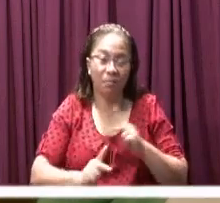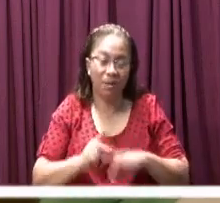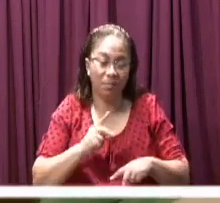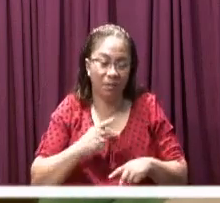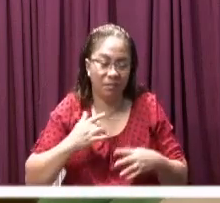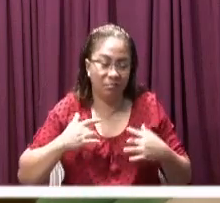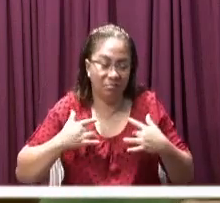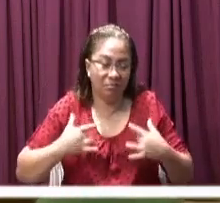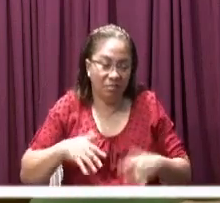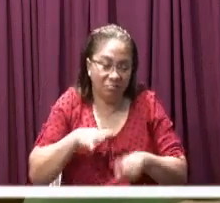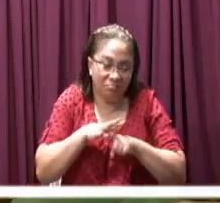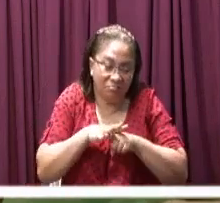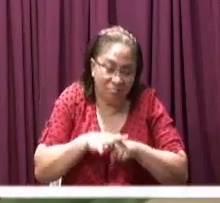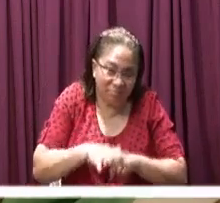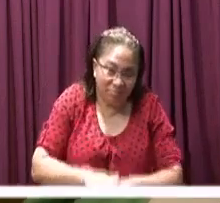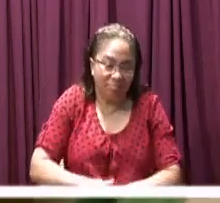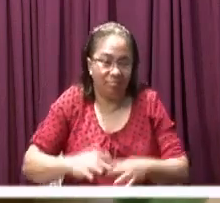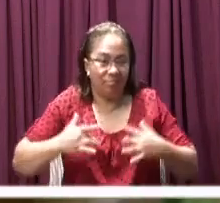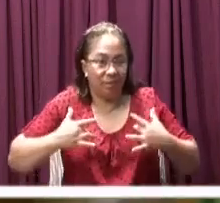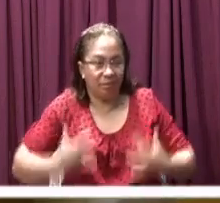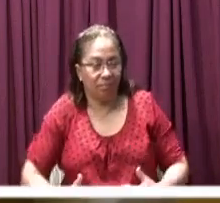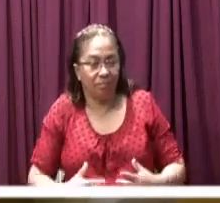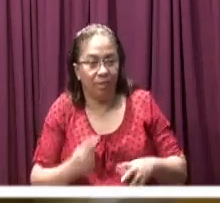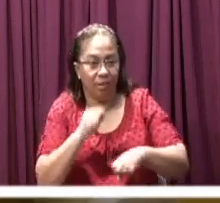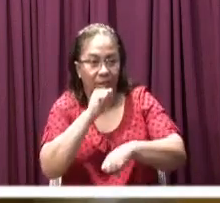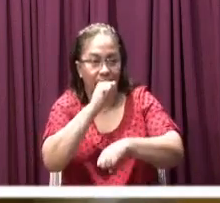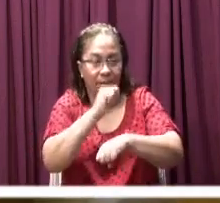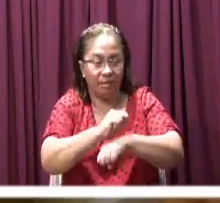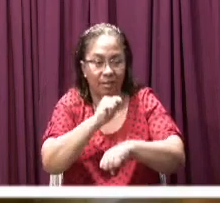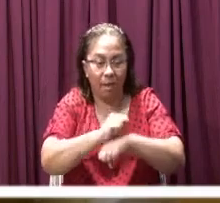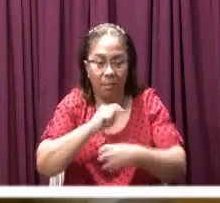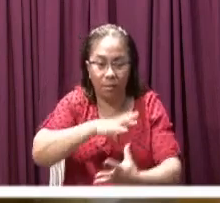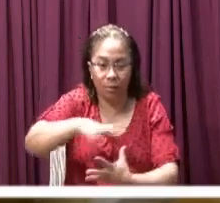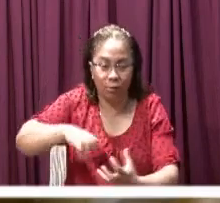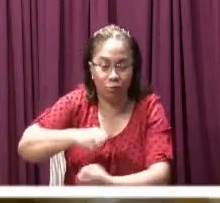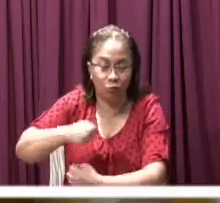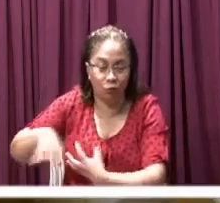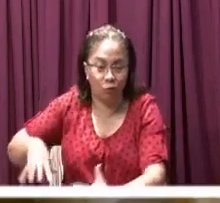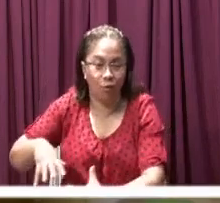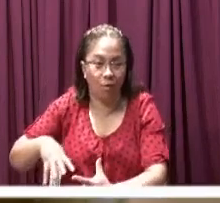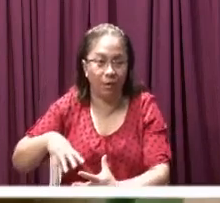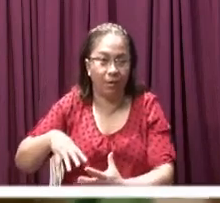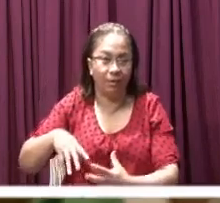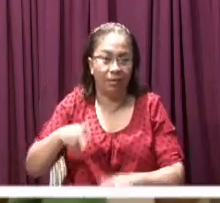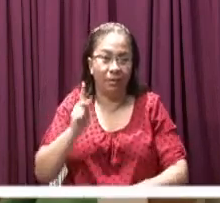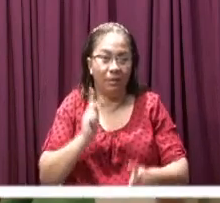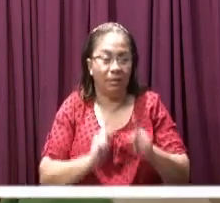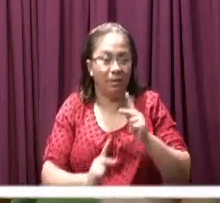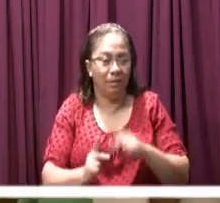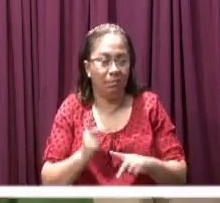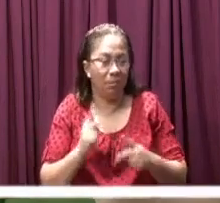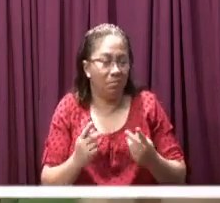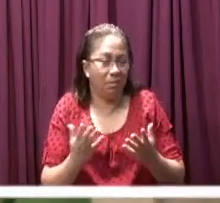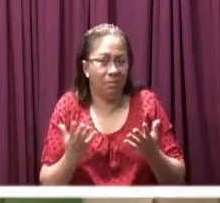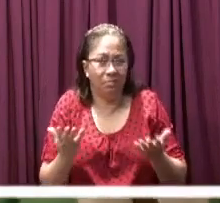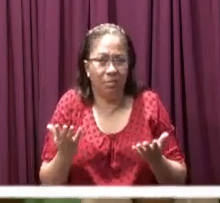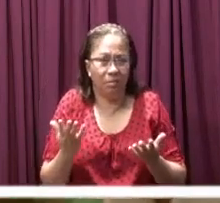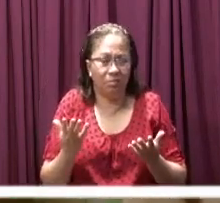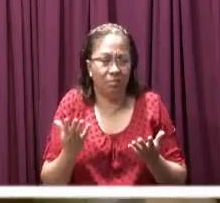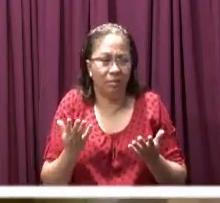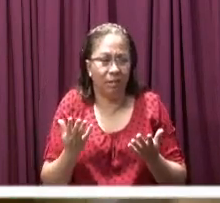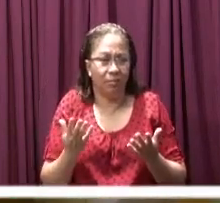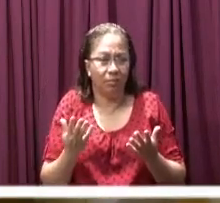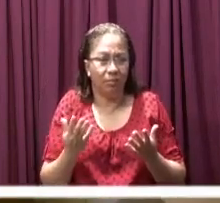was decimated. Their temple was destroyed. And they were seen as the